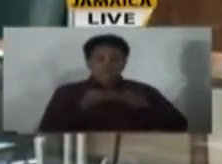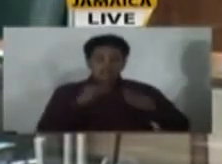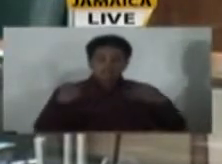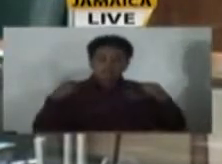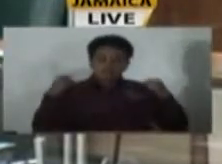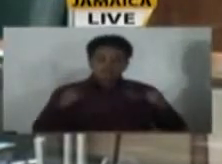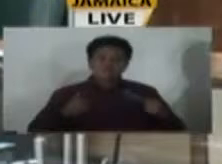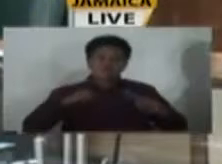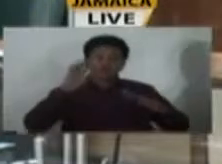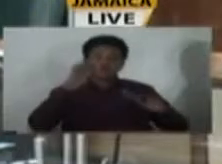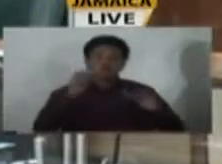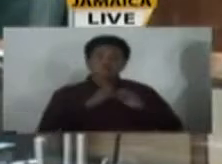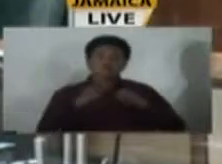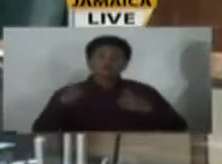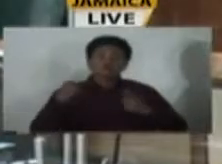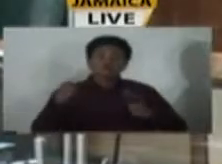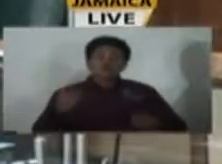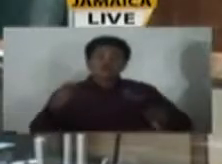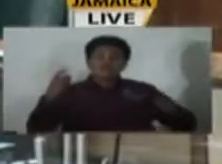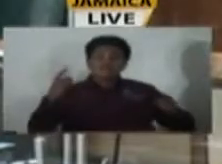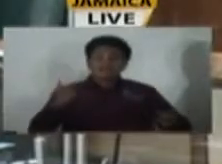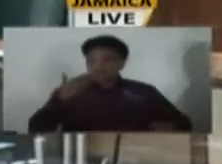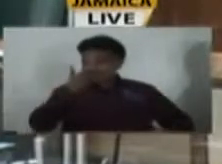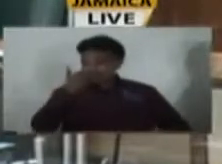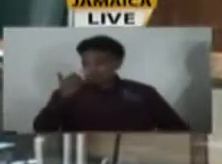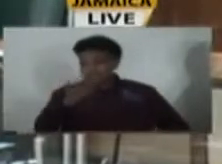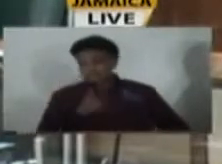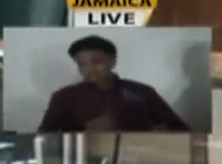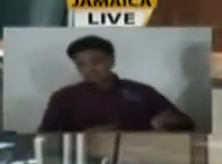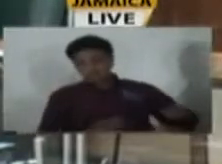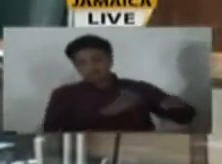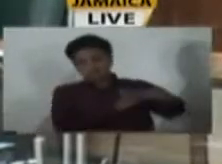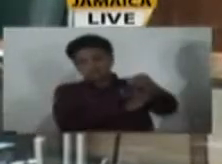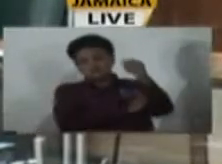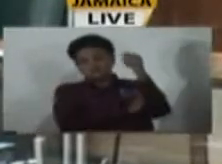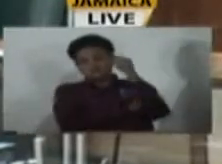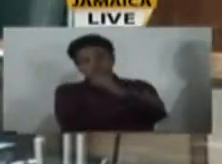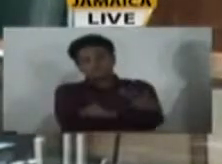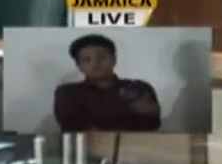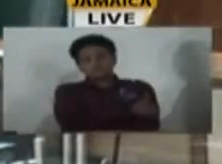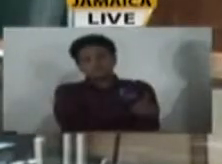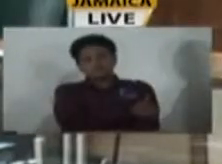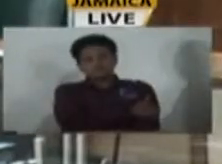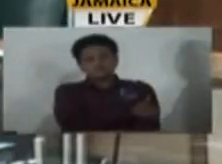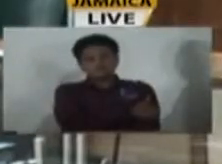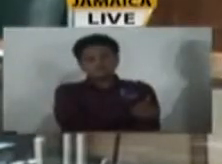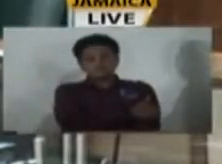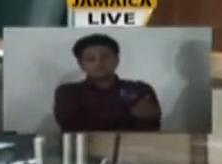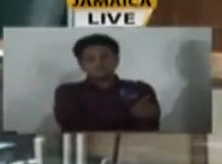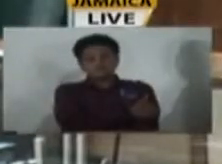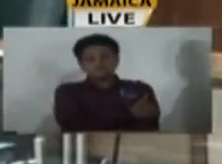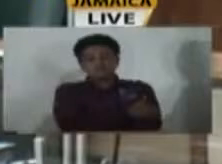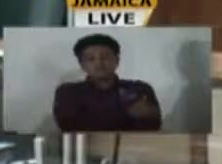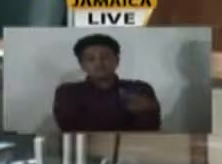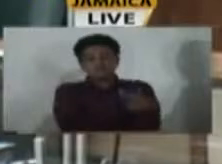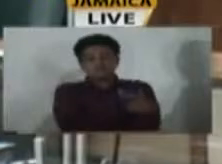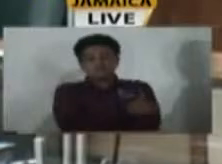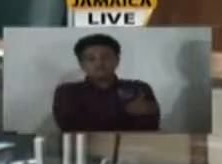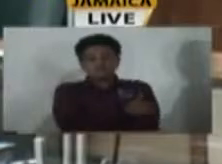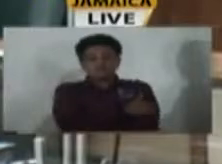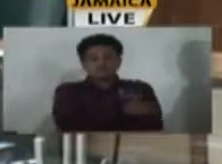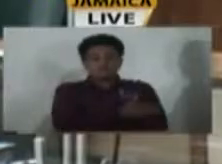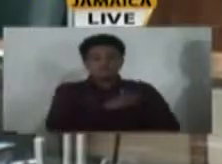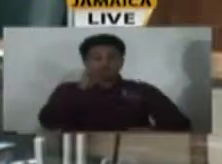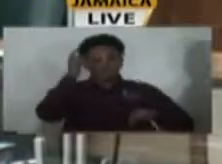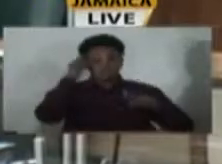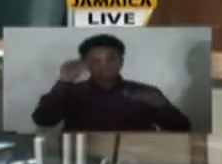stronger, faster, and better. Ultimately, the government of Jamaica is deliberately and consciously pursuing